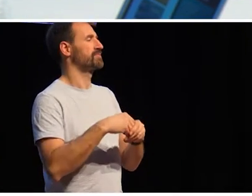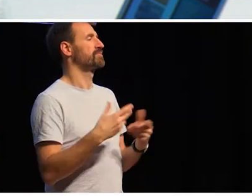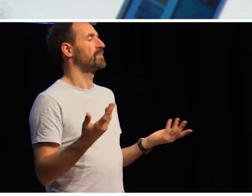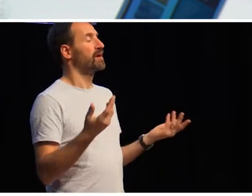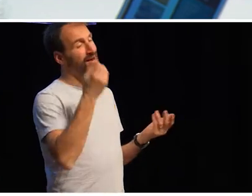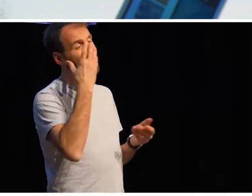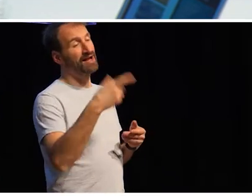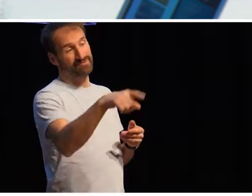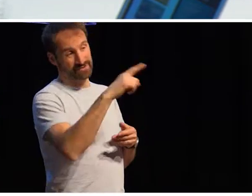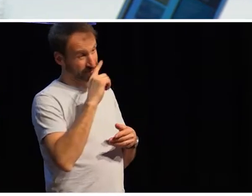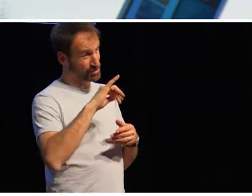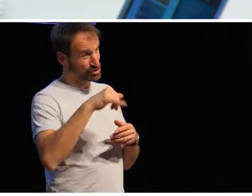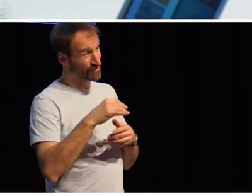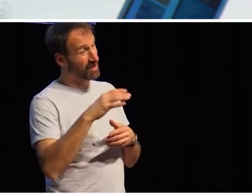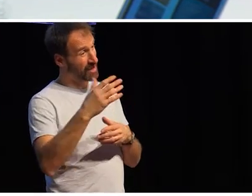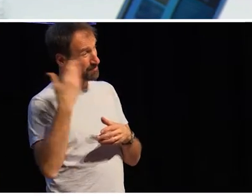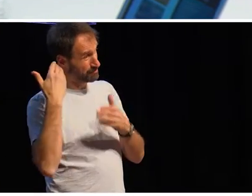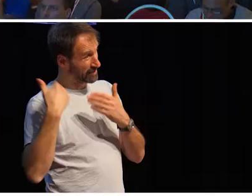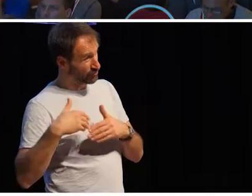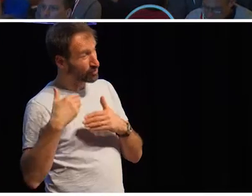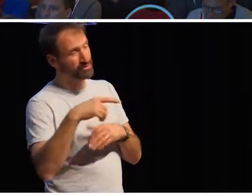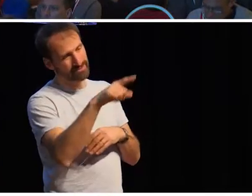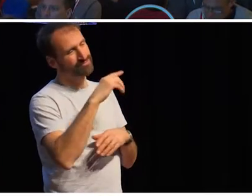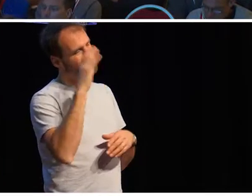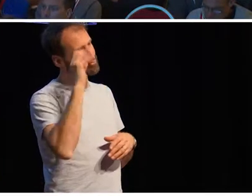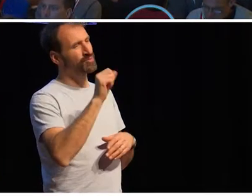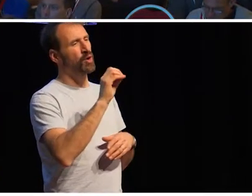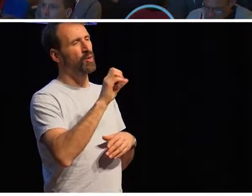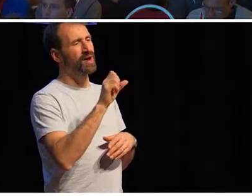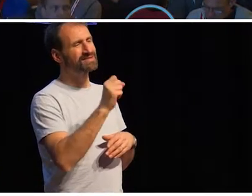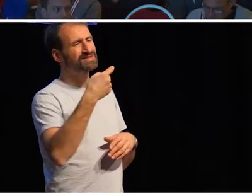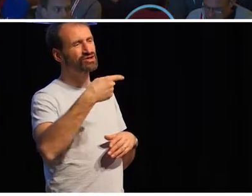have a Java background may be familiar with OSGI. Anybody here?